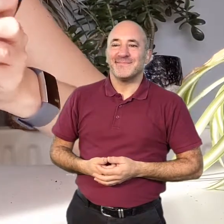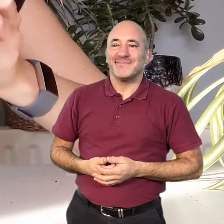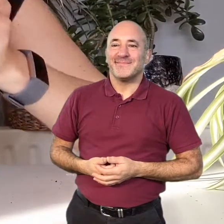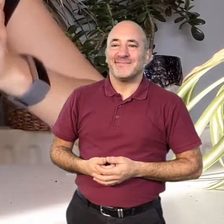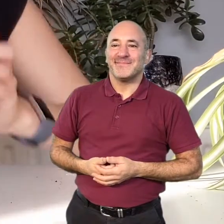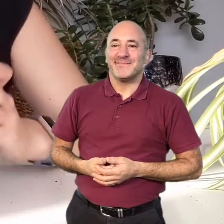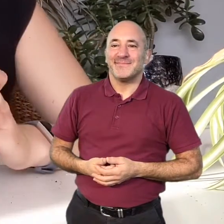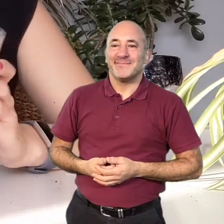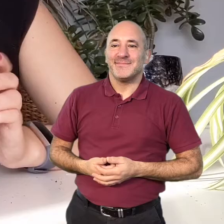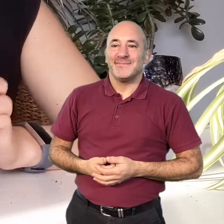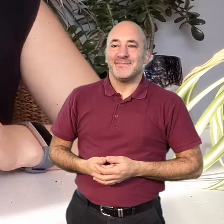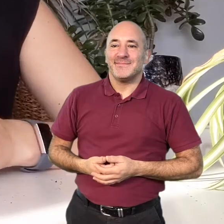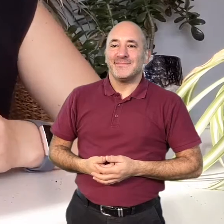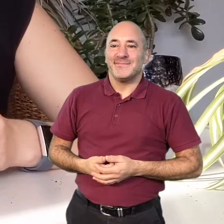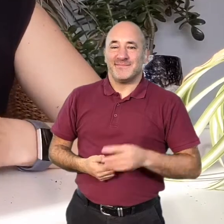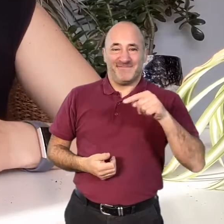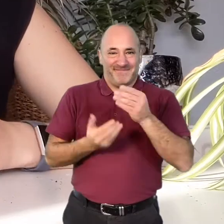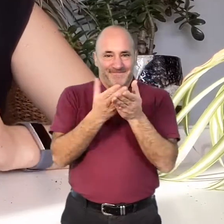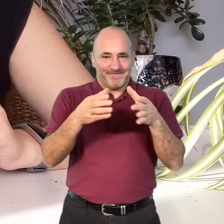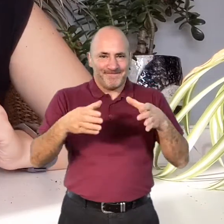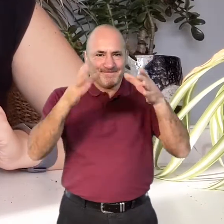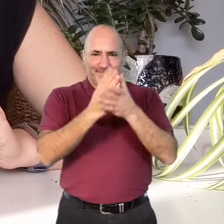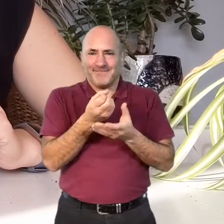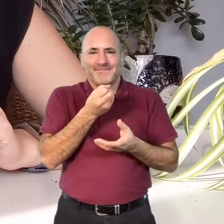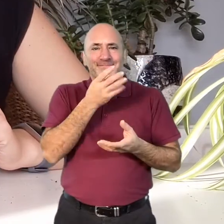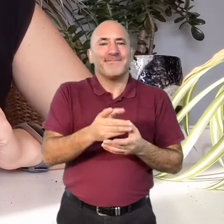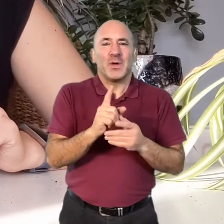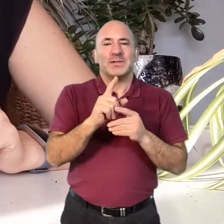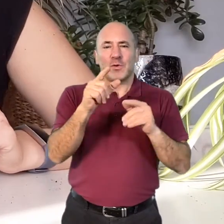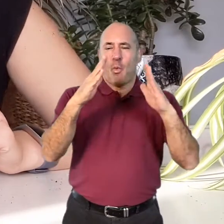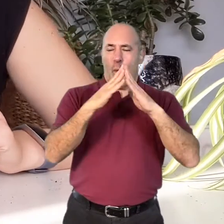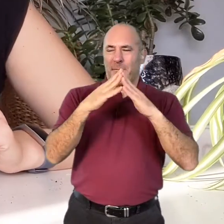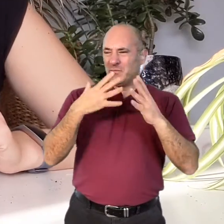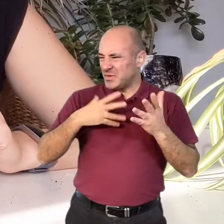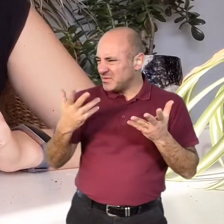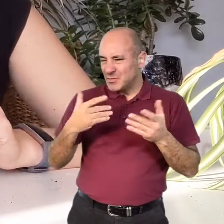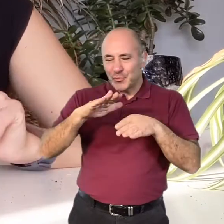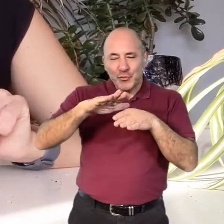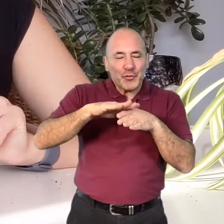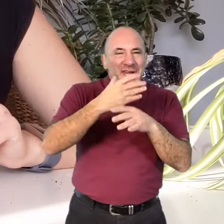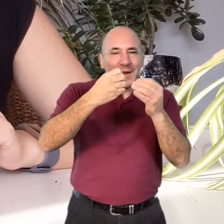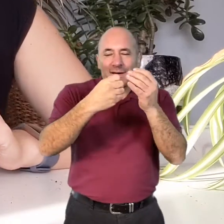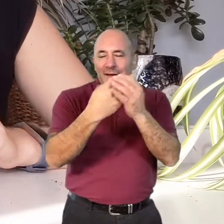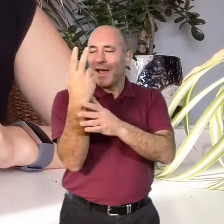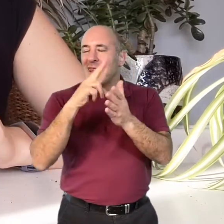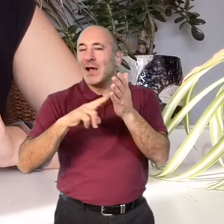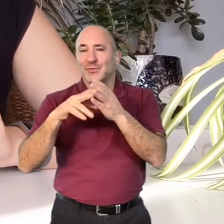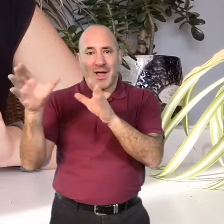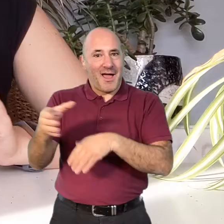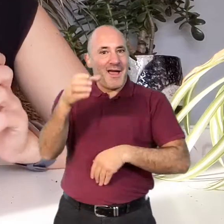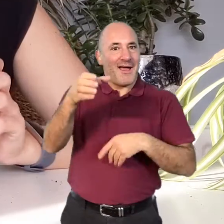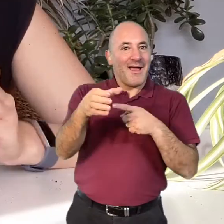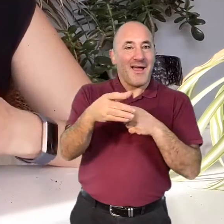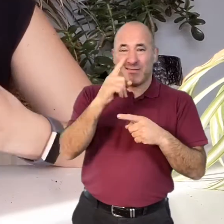well. So terrariums are a really nice way of bringing some greenery and a bit of nature into your